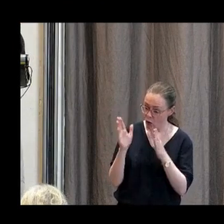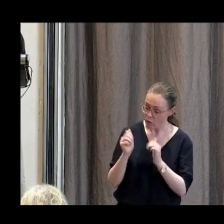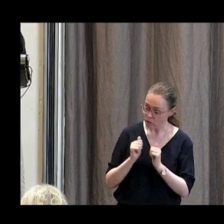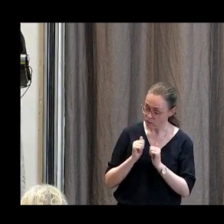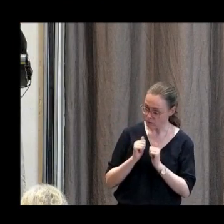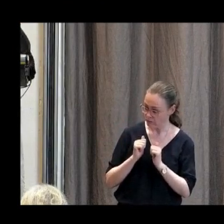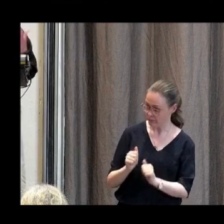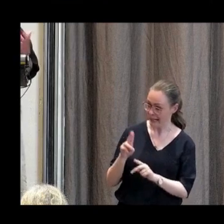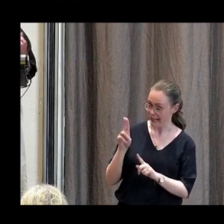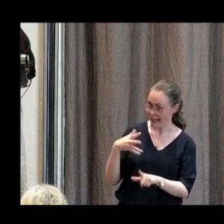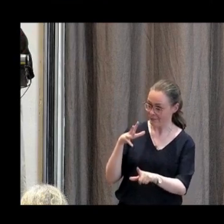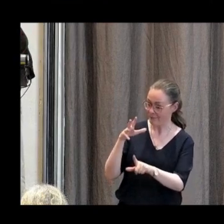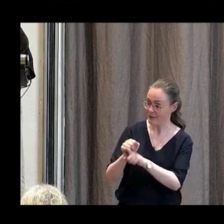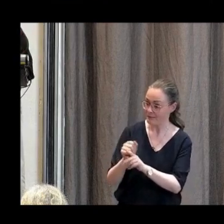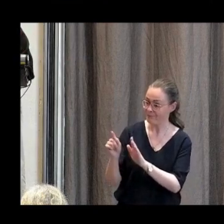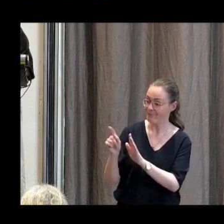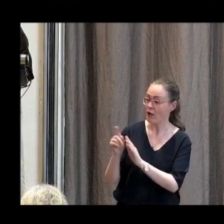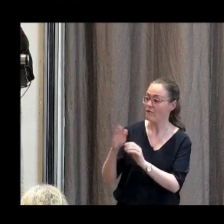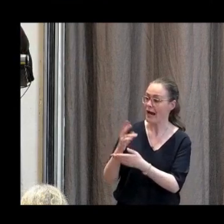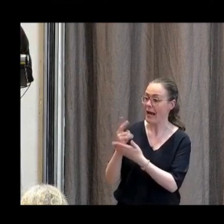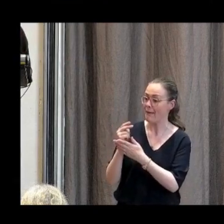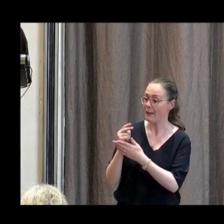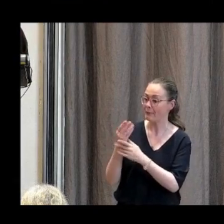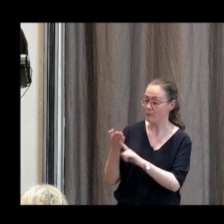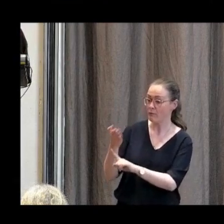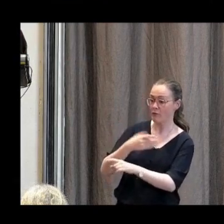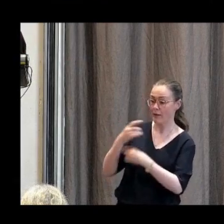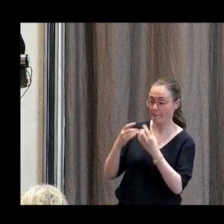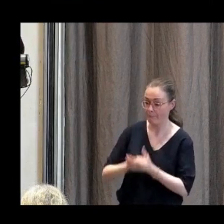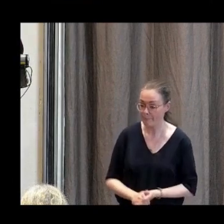to detect and alert epileptic seizure.